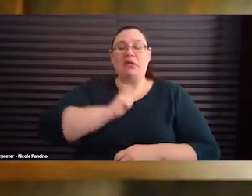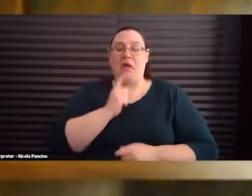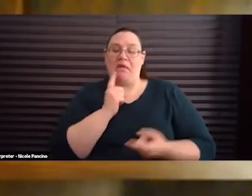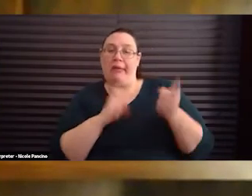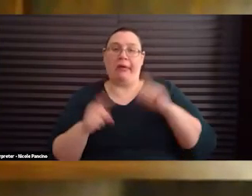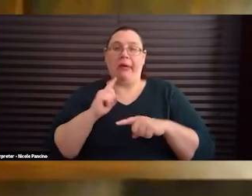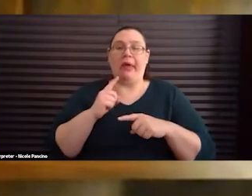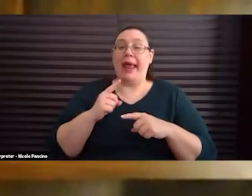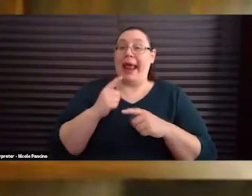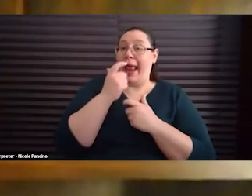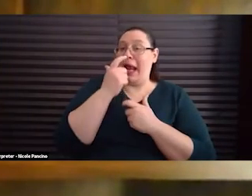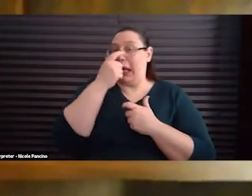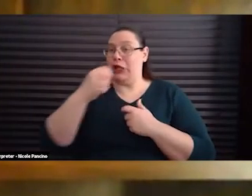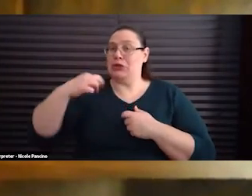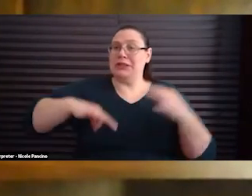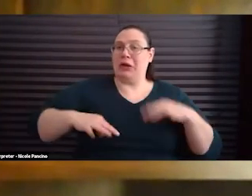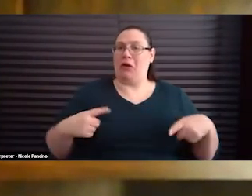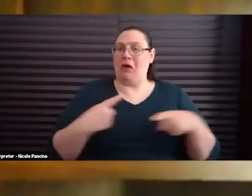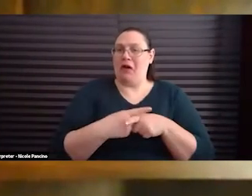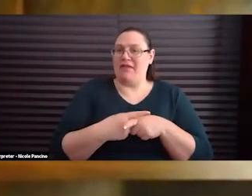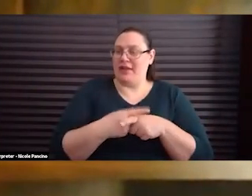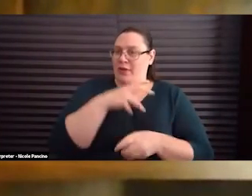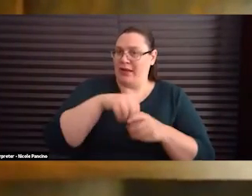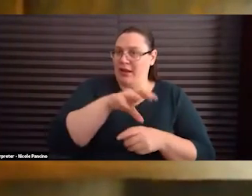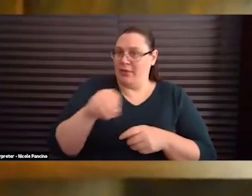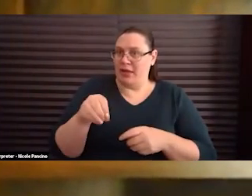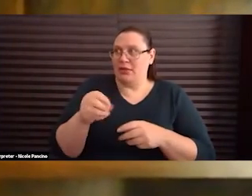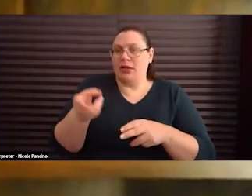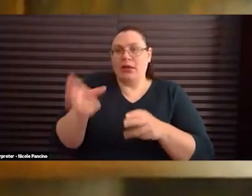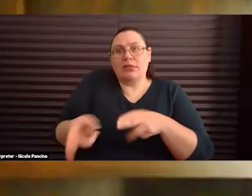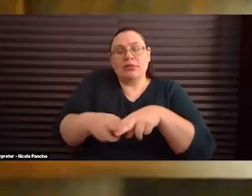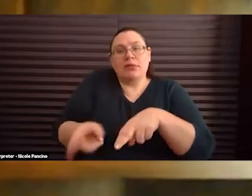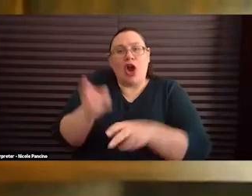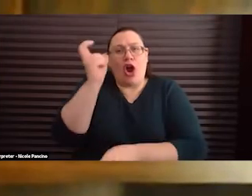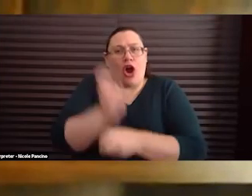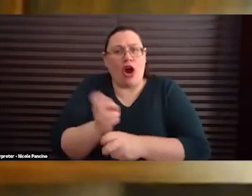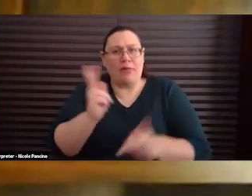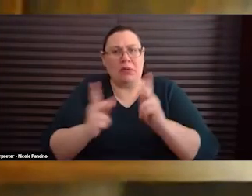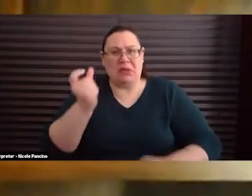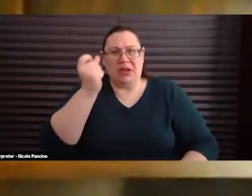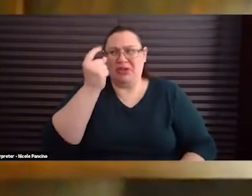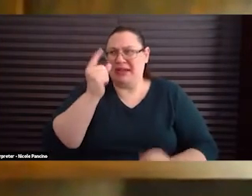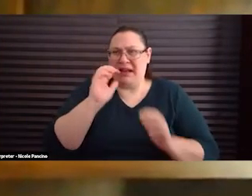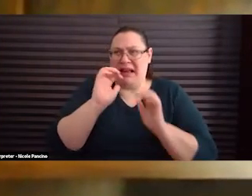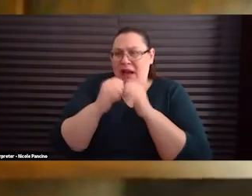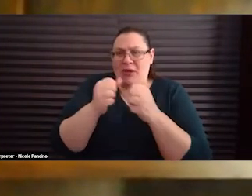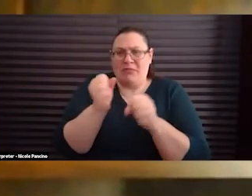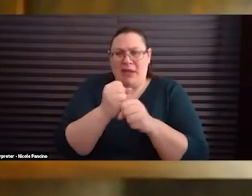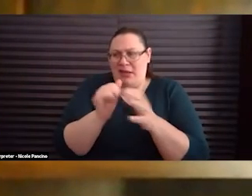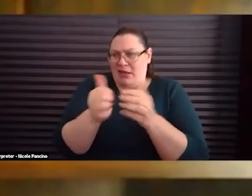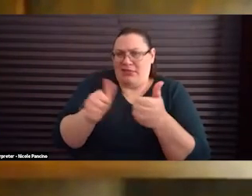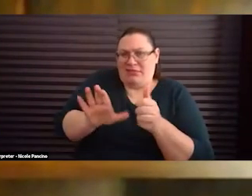of interest in these companies. And it's increasingly difficult for people to understand how to separate that and to understand